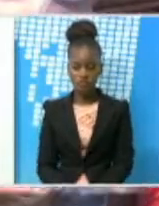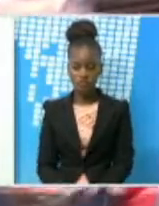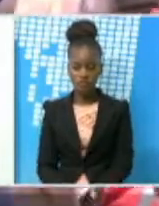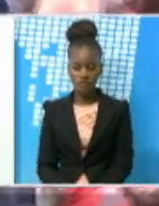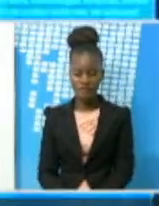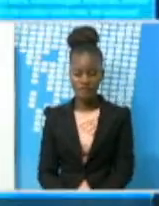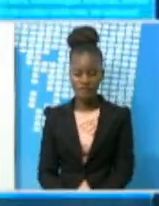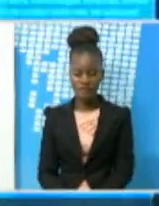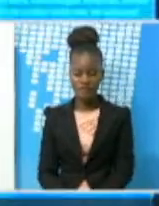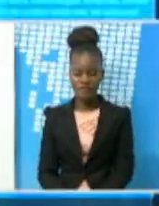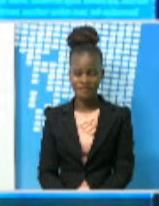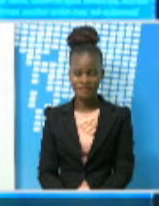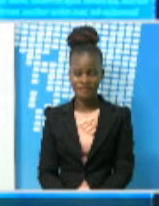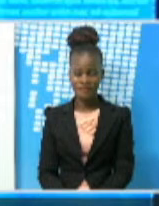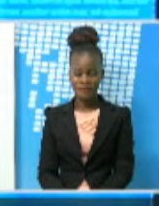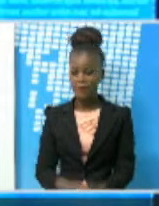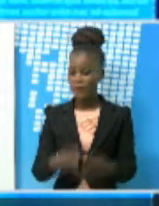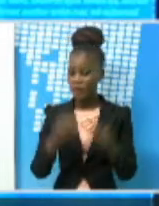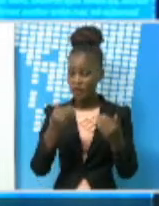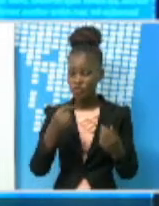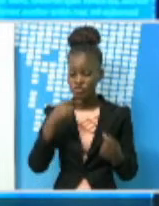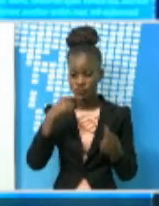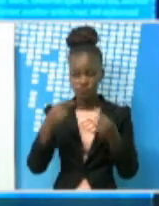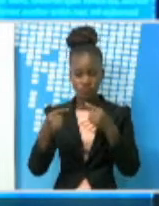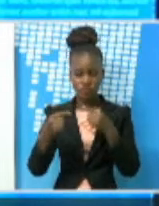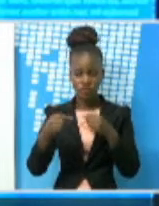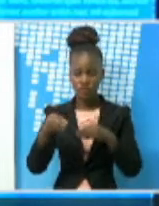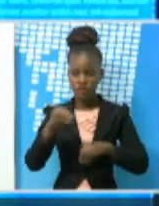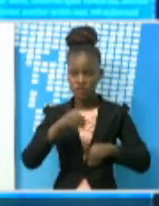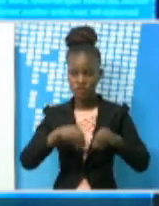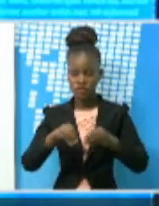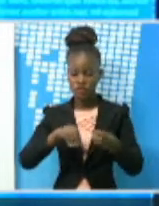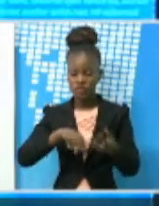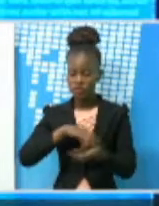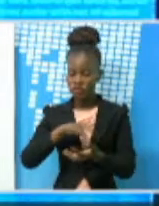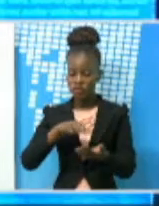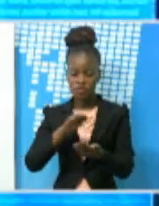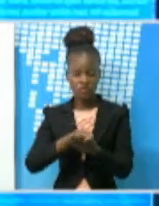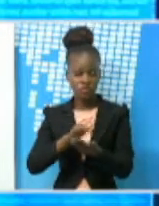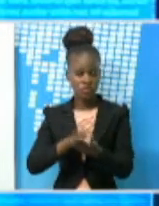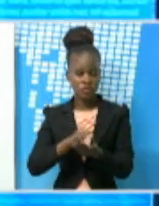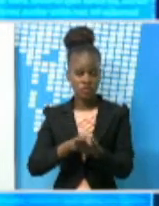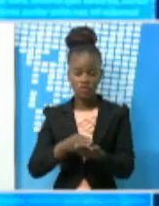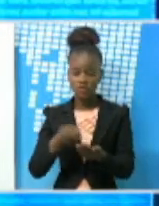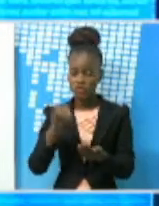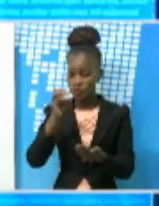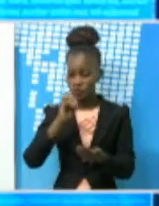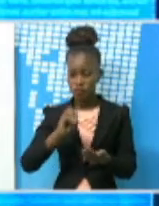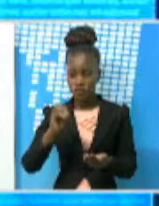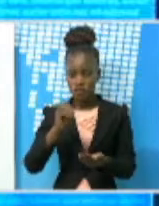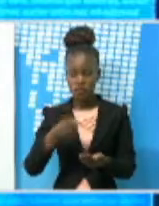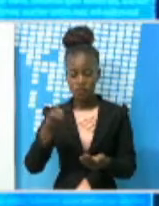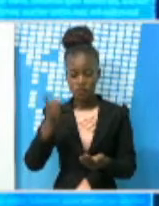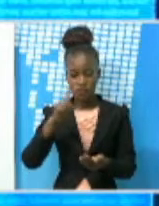Today. All right, now let's talk tax on Ssokos. Savings and cooperative organizations in the country have raised concerns against